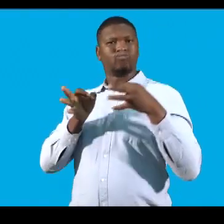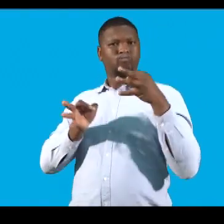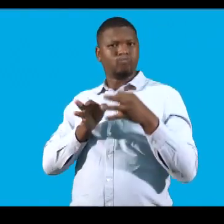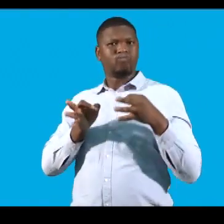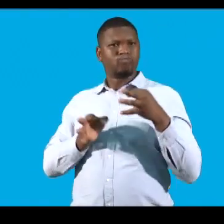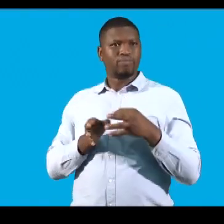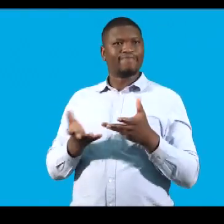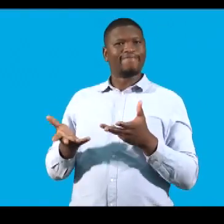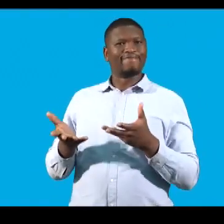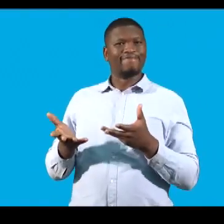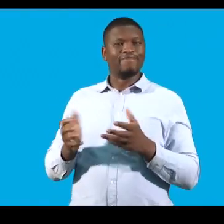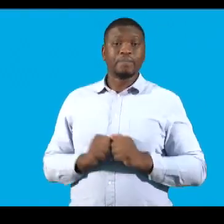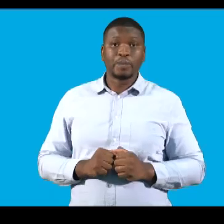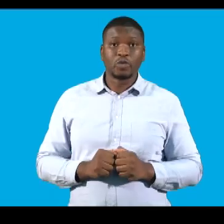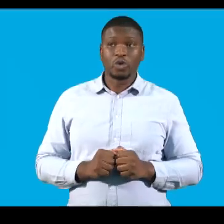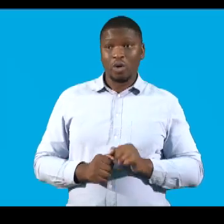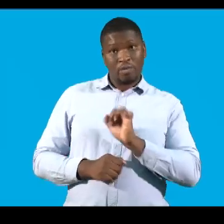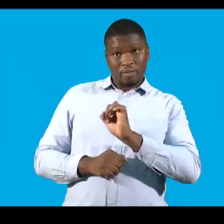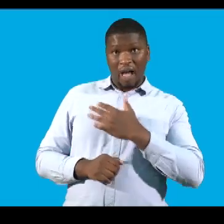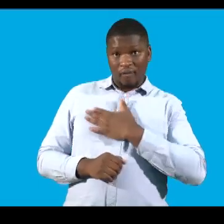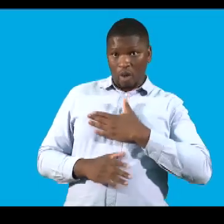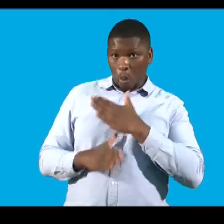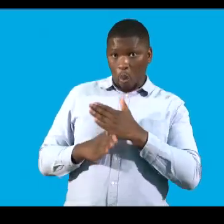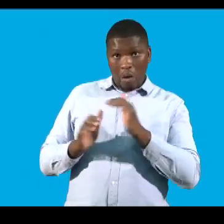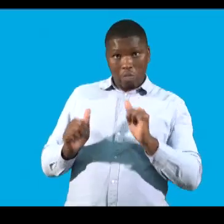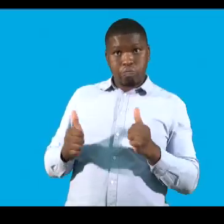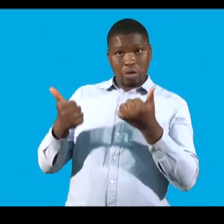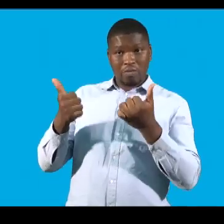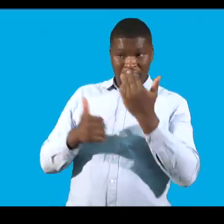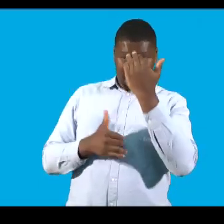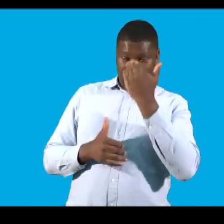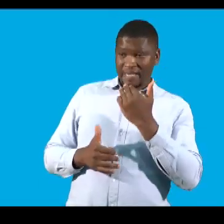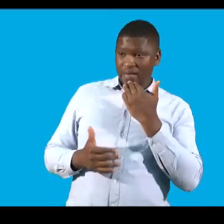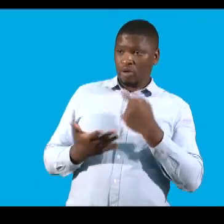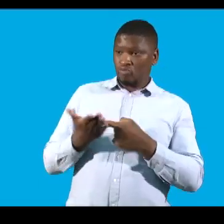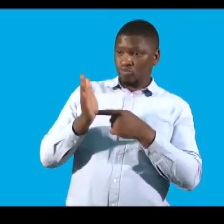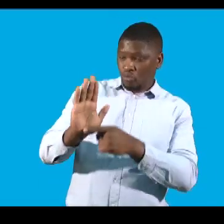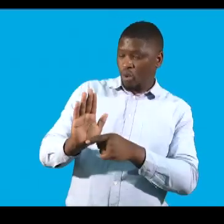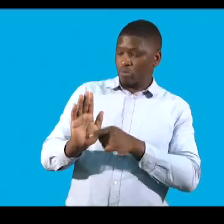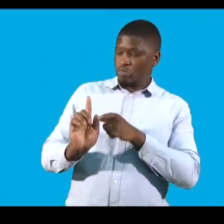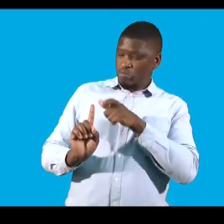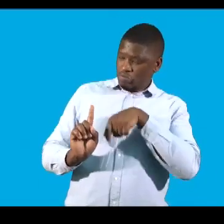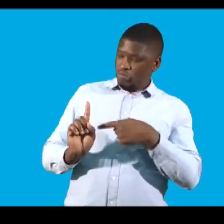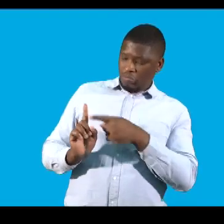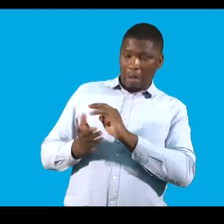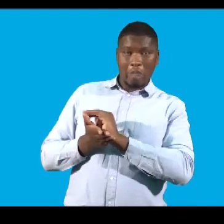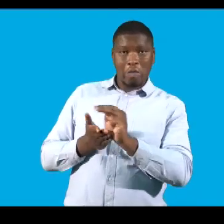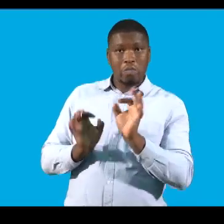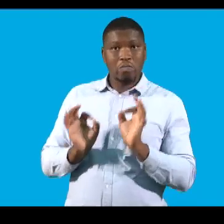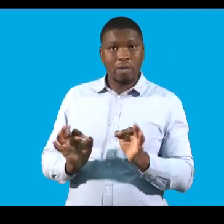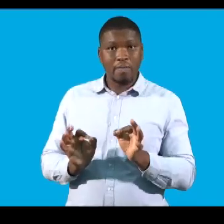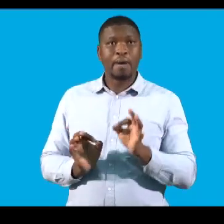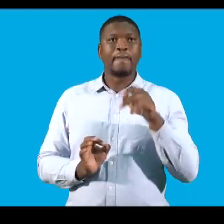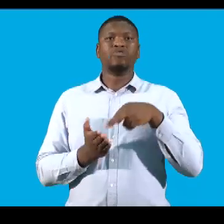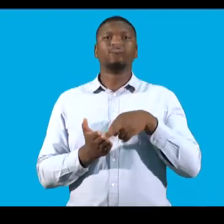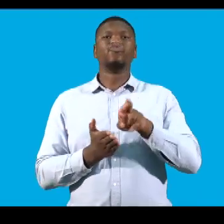question, the effectiveness. So how effective it is of this image conveying the poet's message. So we must